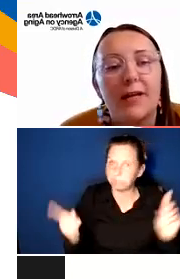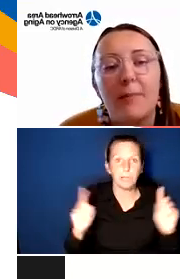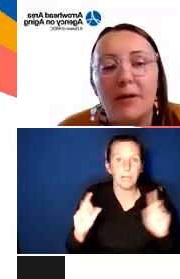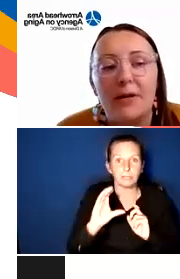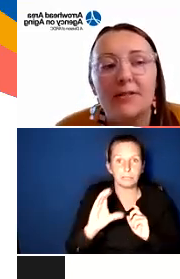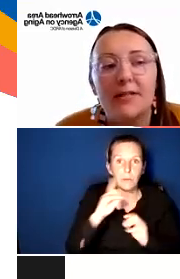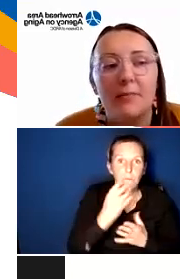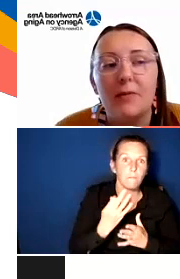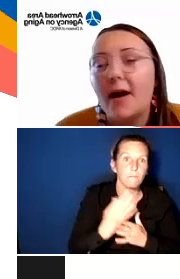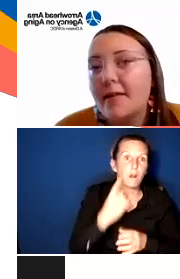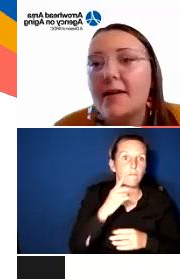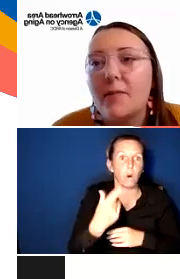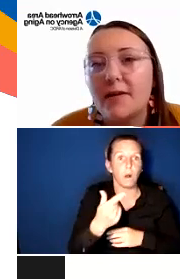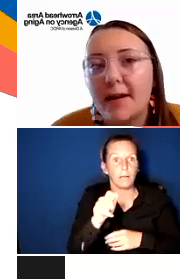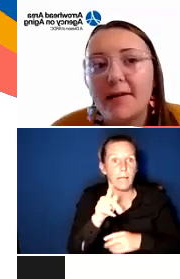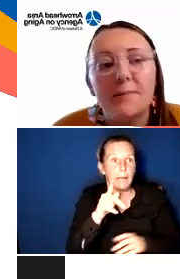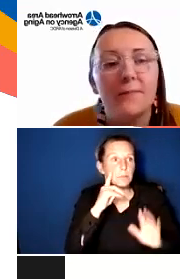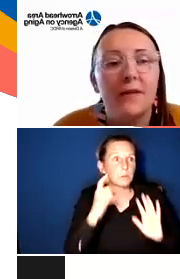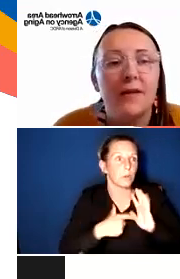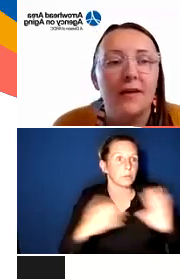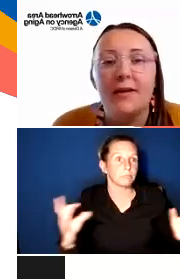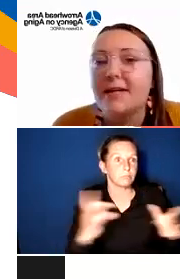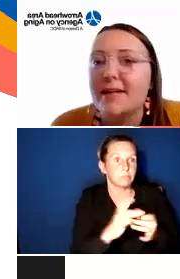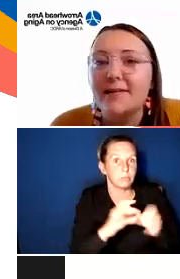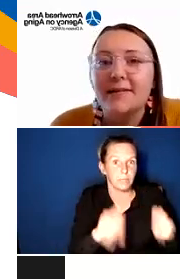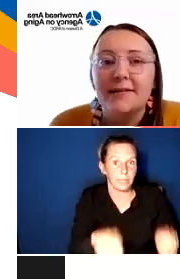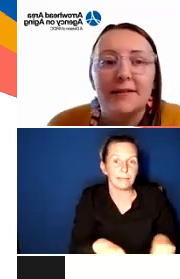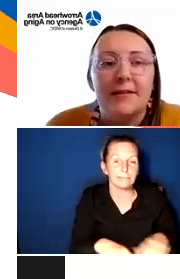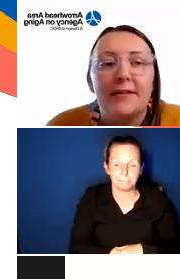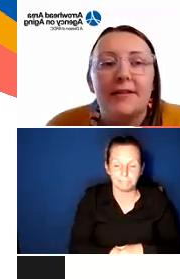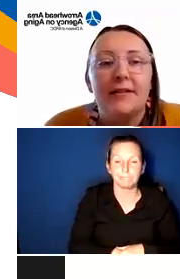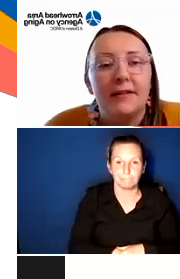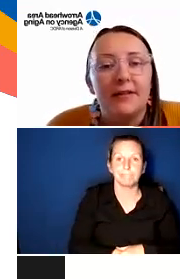to support gap areas that may be highlighted by the data. Next slide.